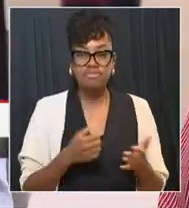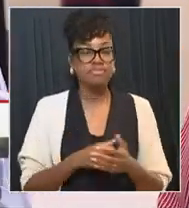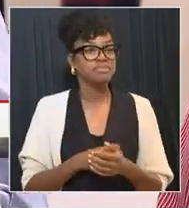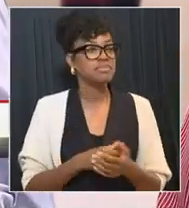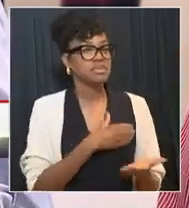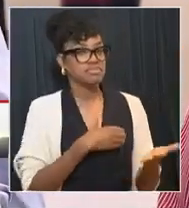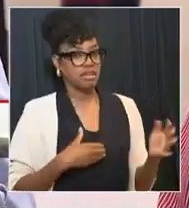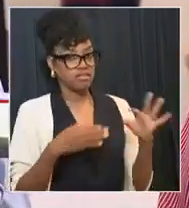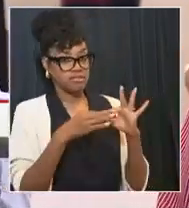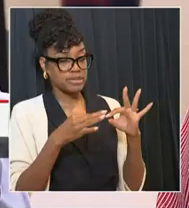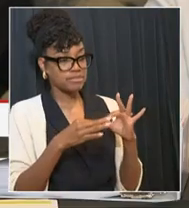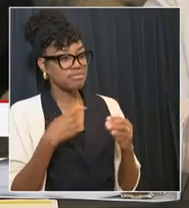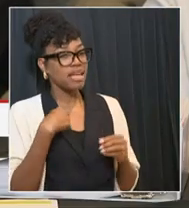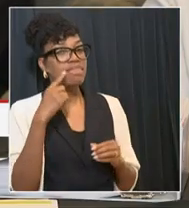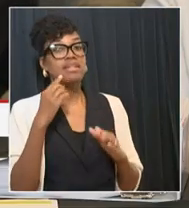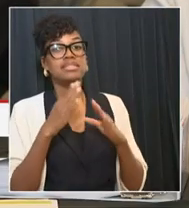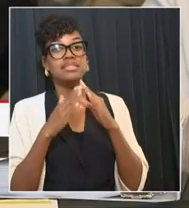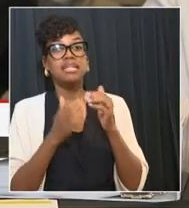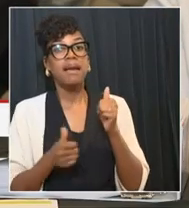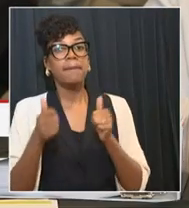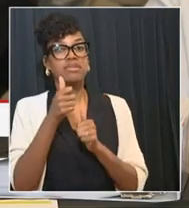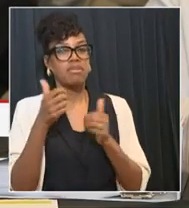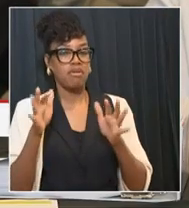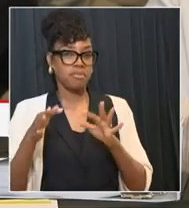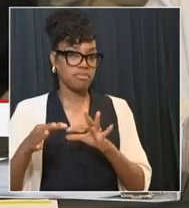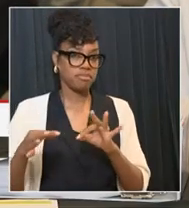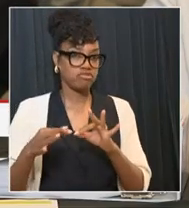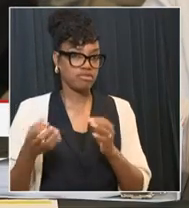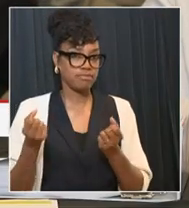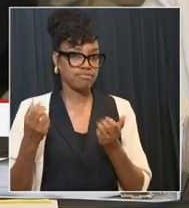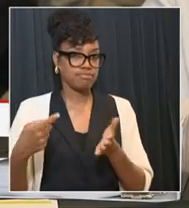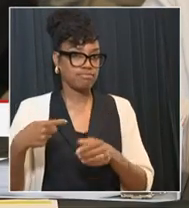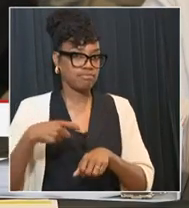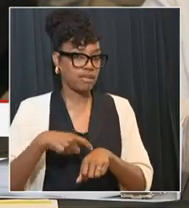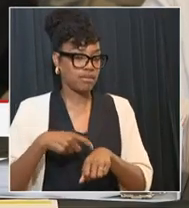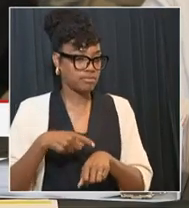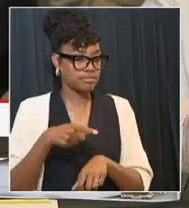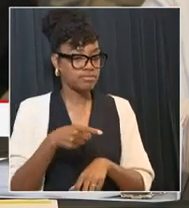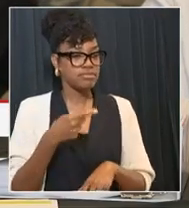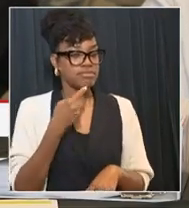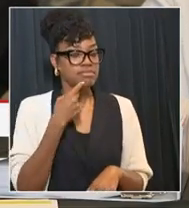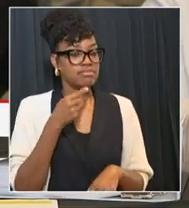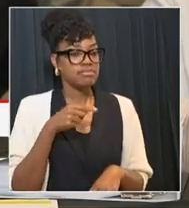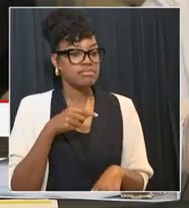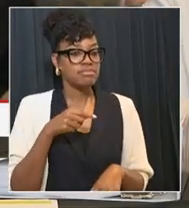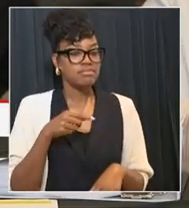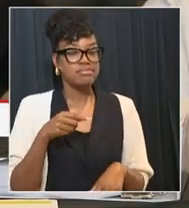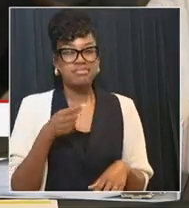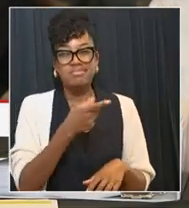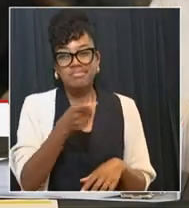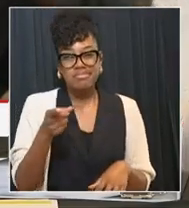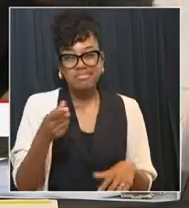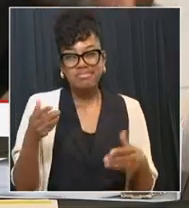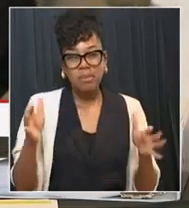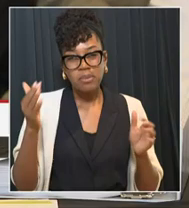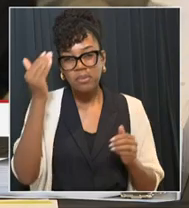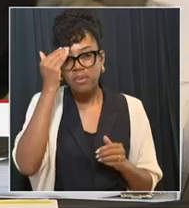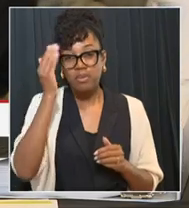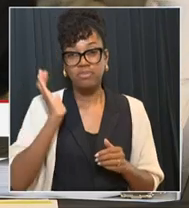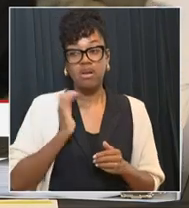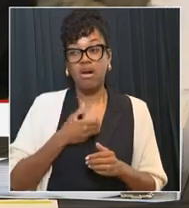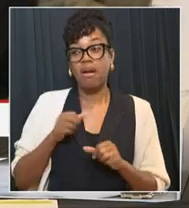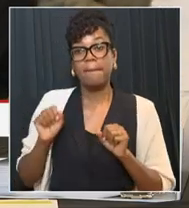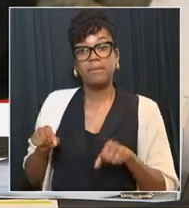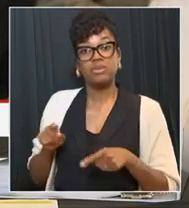city administrator has already noted that we have, and people should know, our ability to use